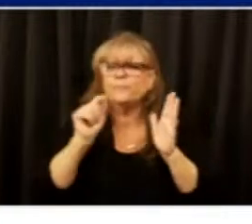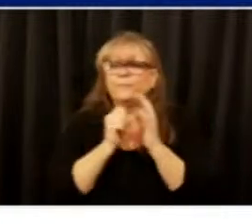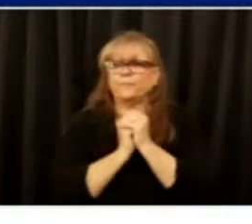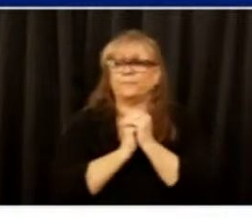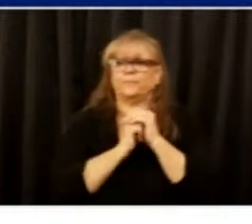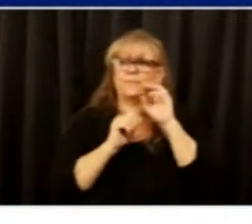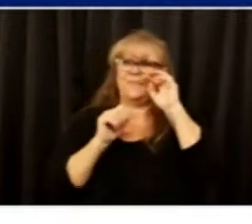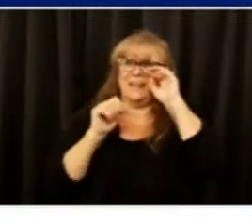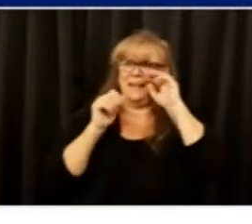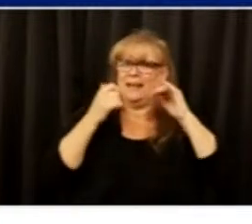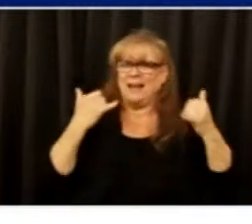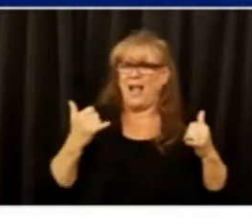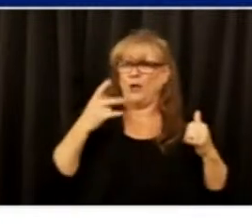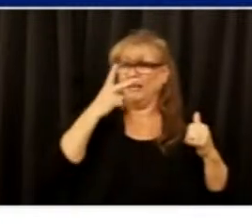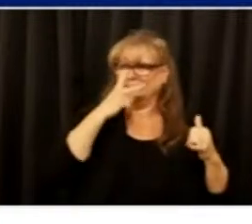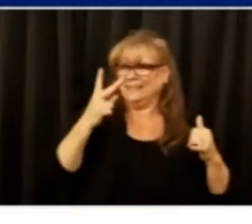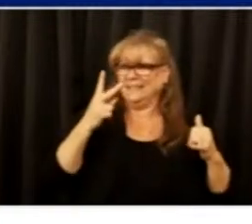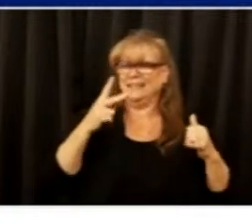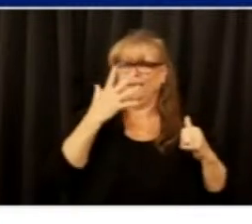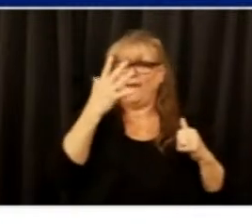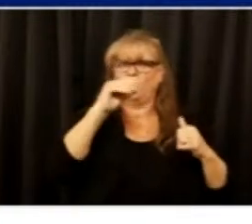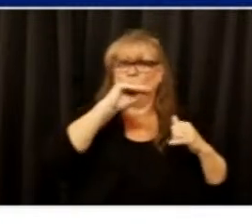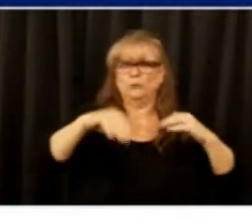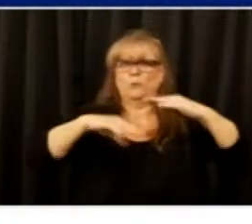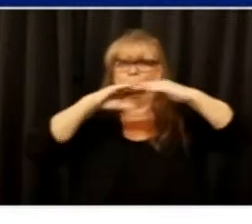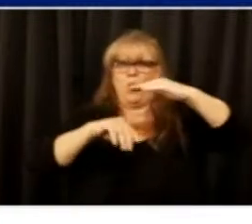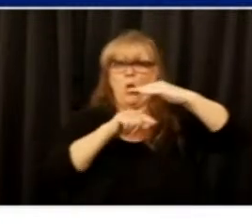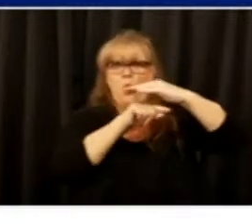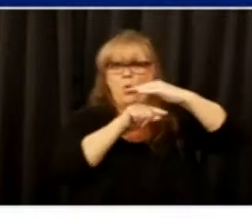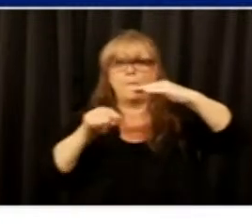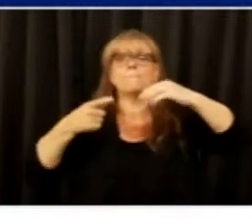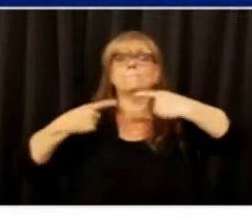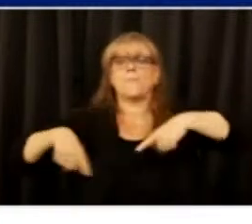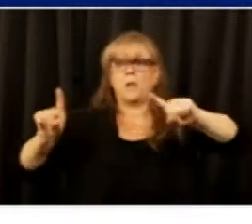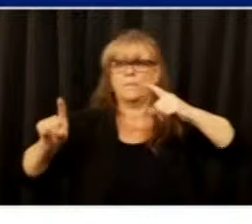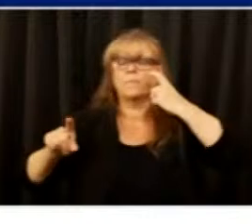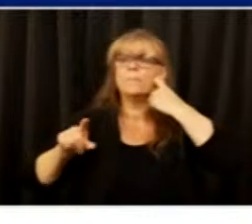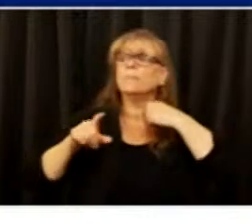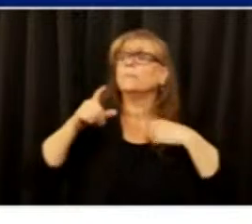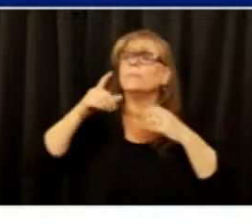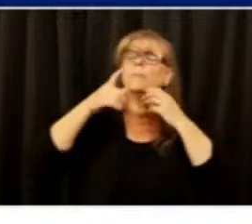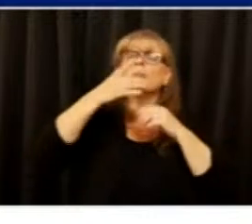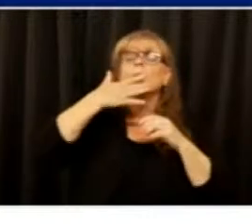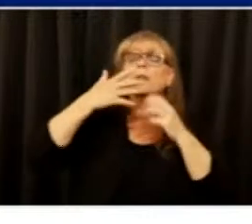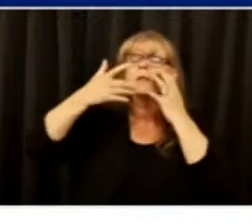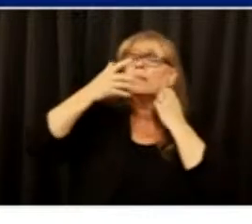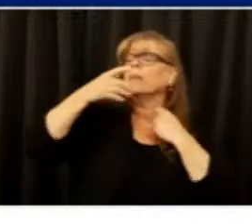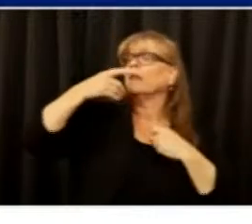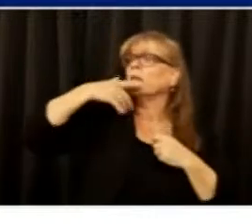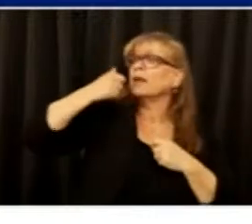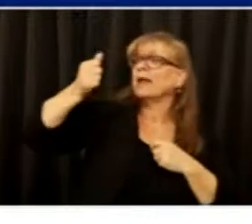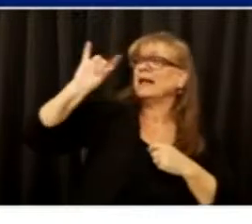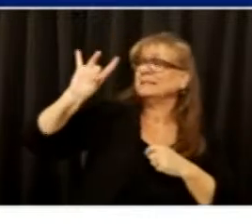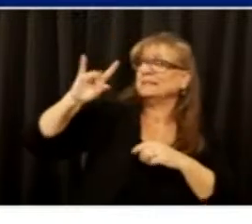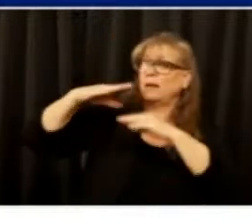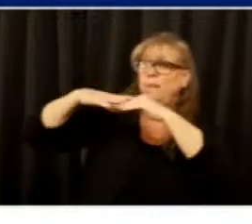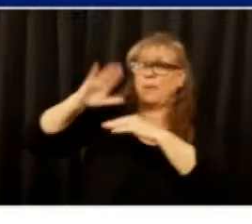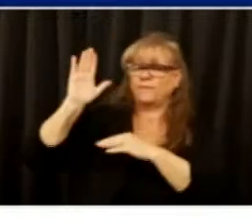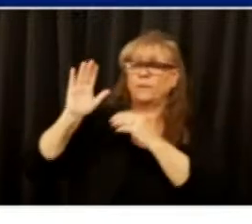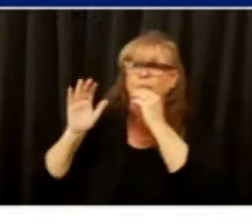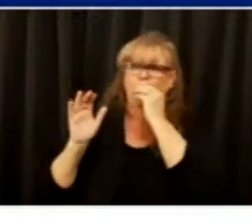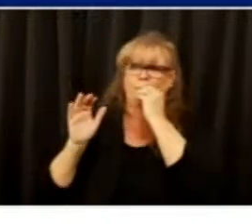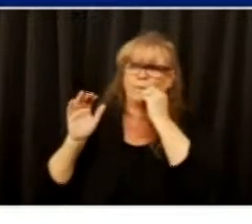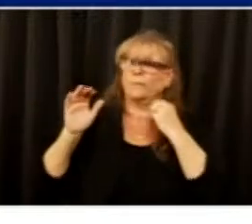that we are below 5% when you look at 18-plus-year-olds. So that adult population, we're where we want to be. We obviously would love to see that come down